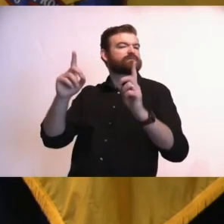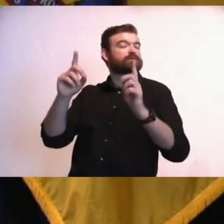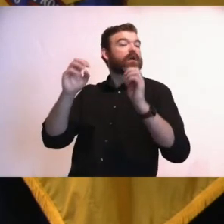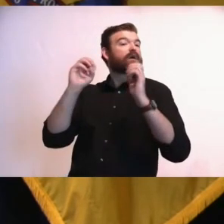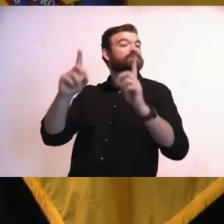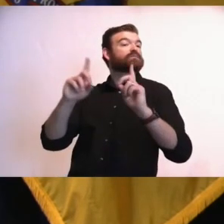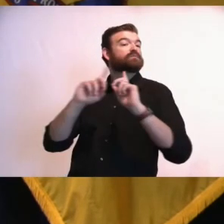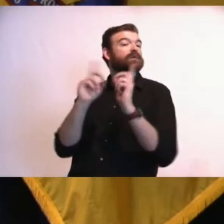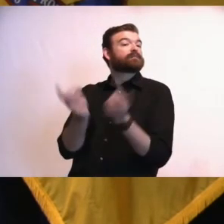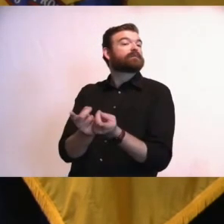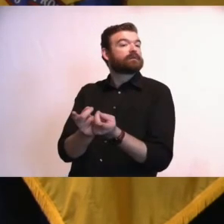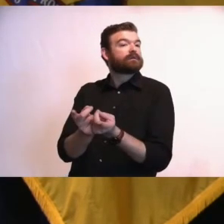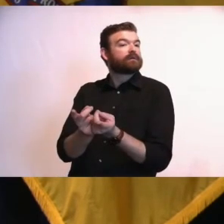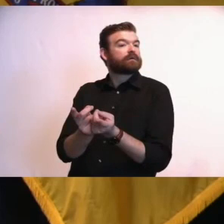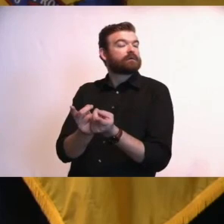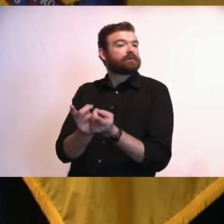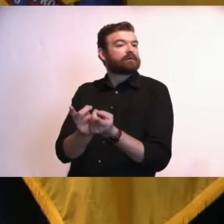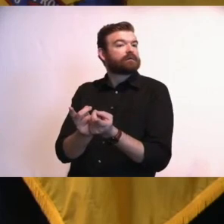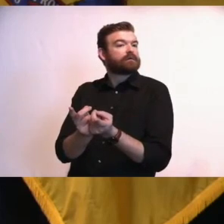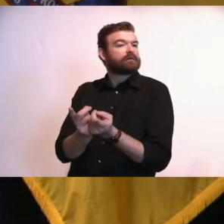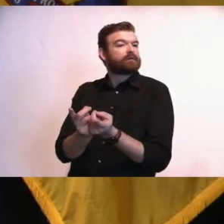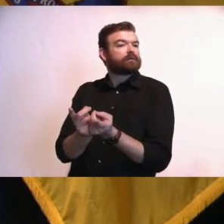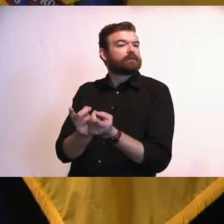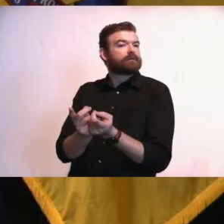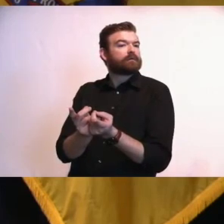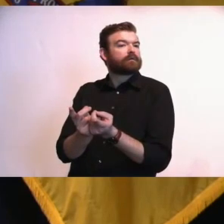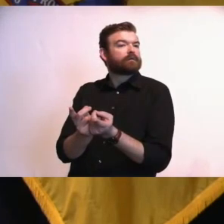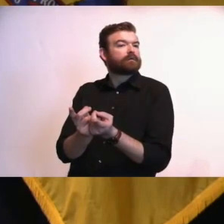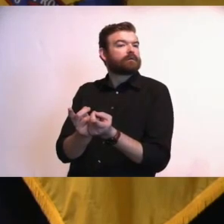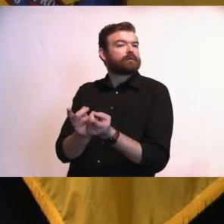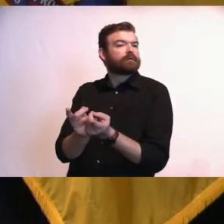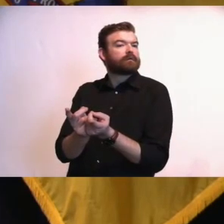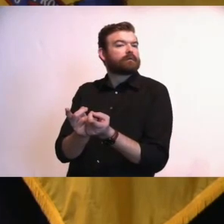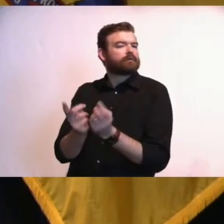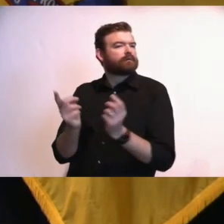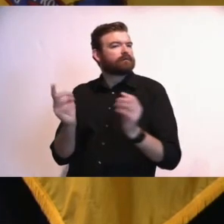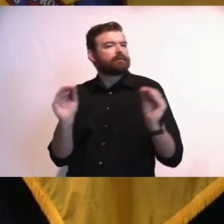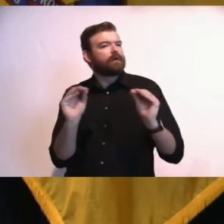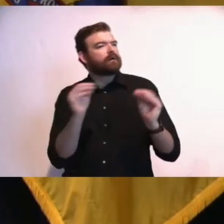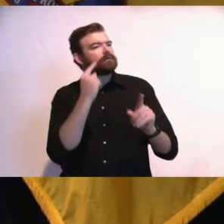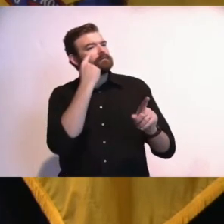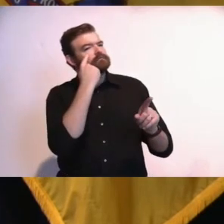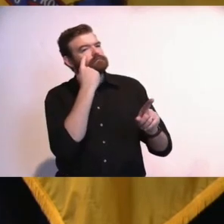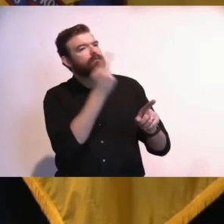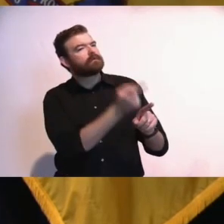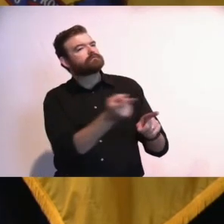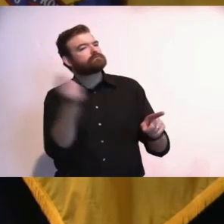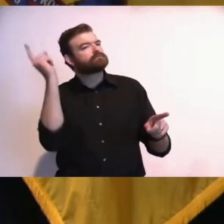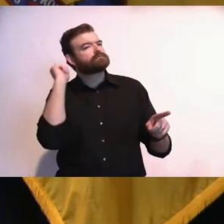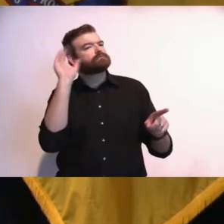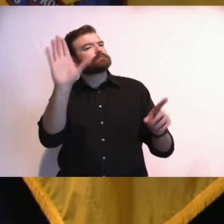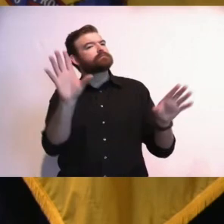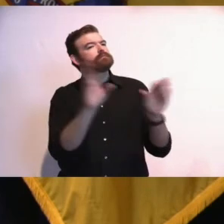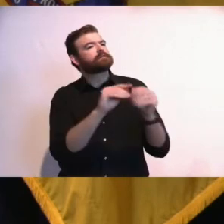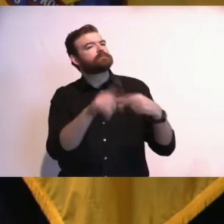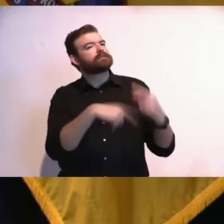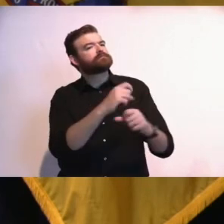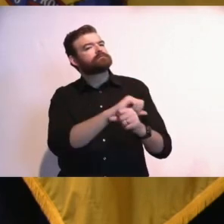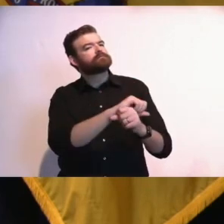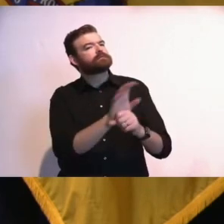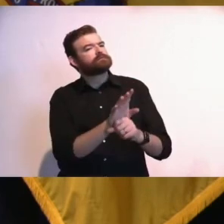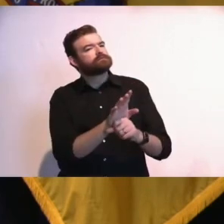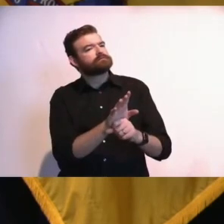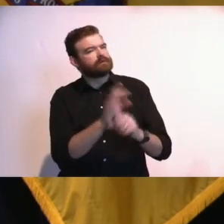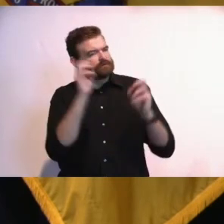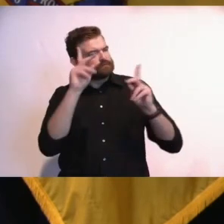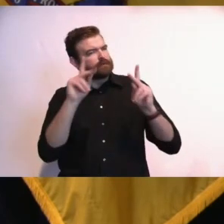on the pandemic's impact on education last week? Shouldn't the Education Commissioner or representative have been in attendance? Is your